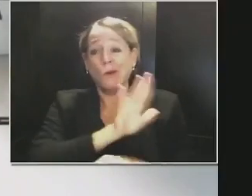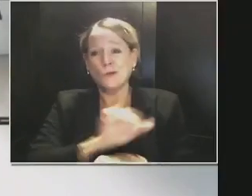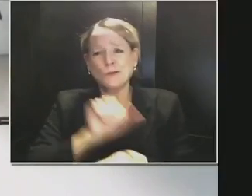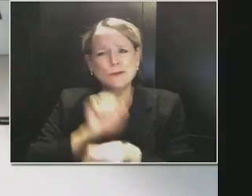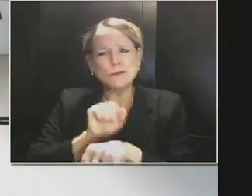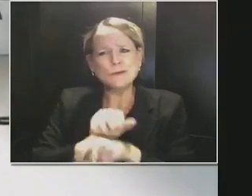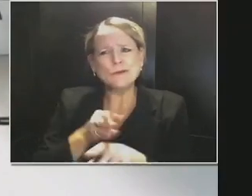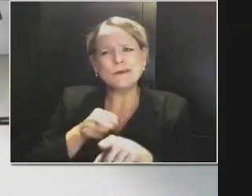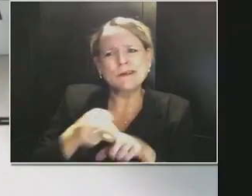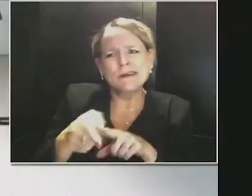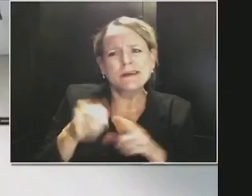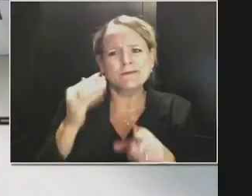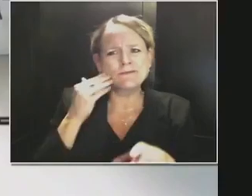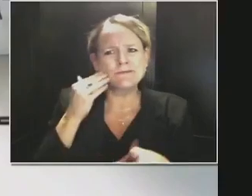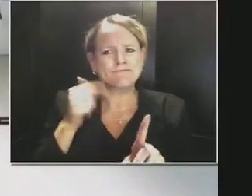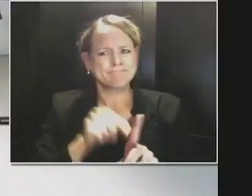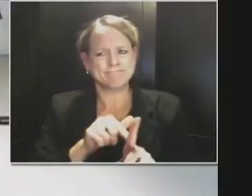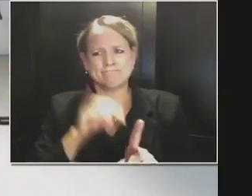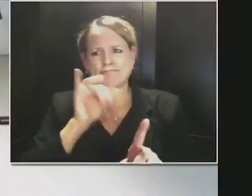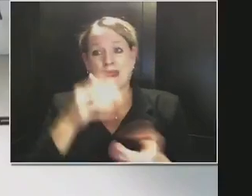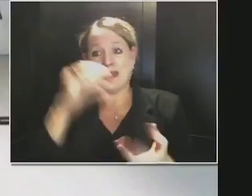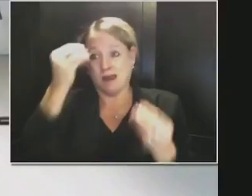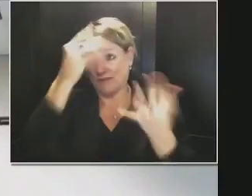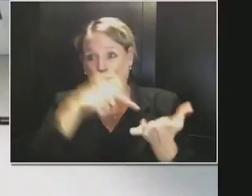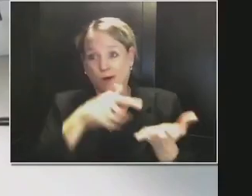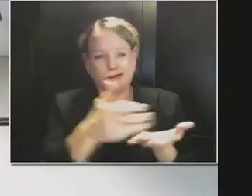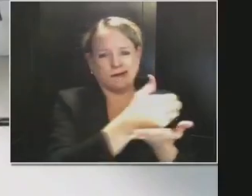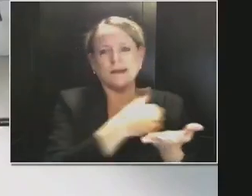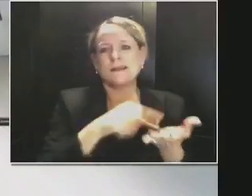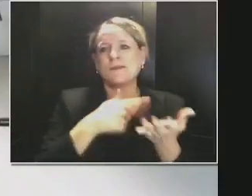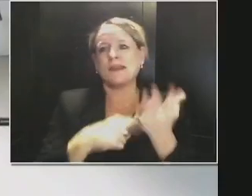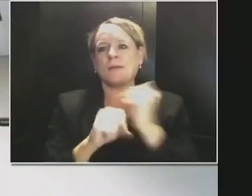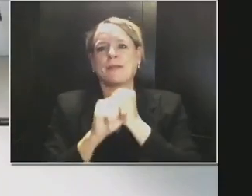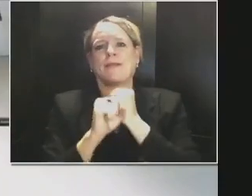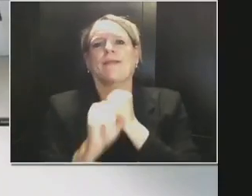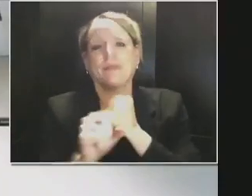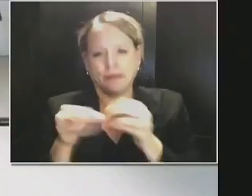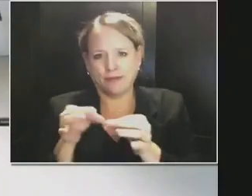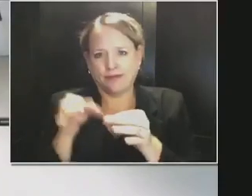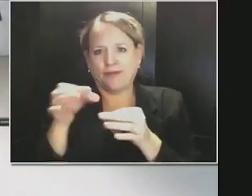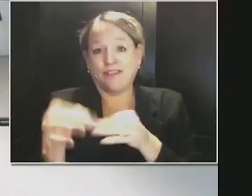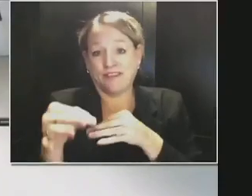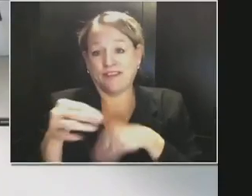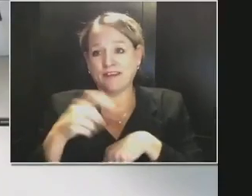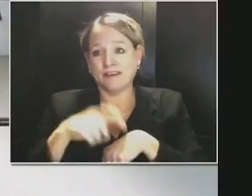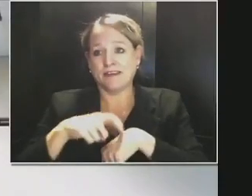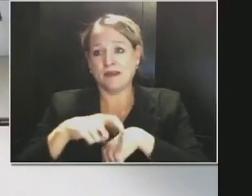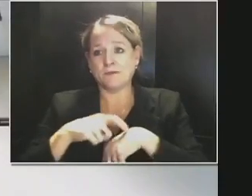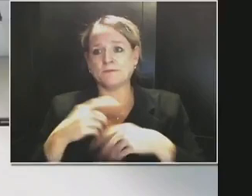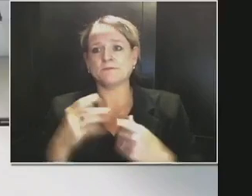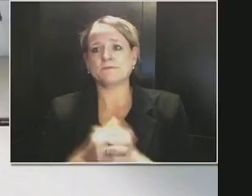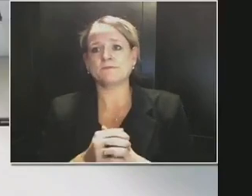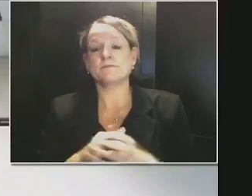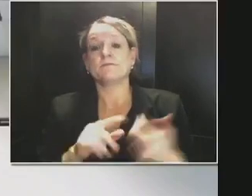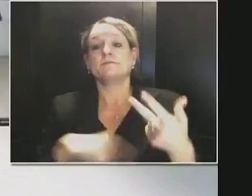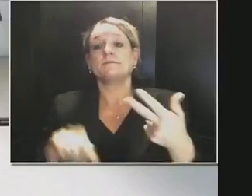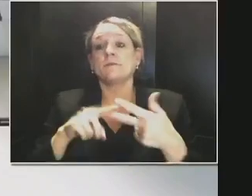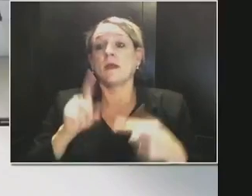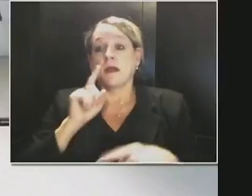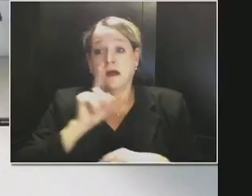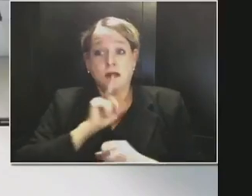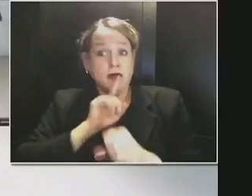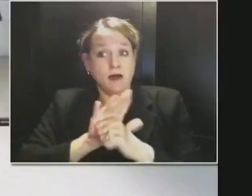to display data in a variety of different ways to help us understand the pandemic and use our analyses